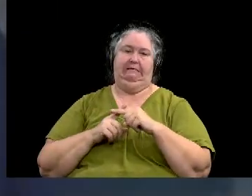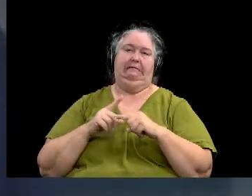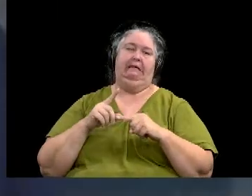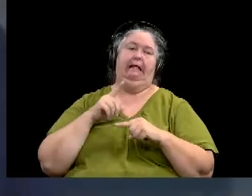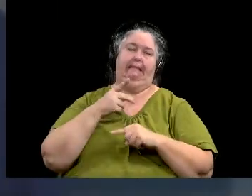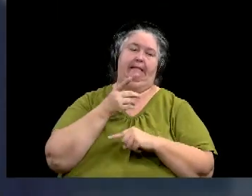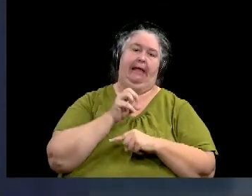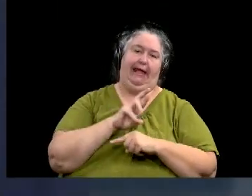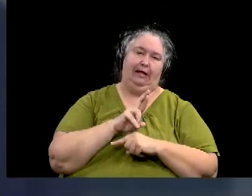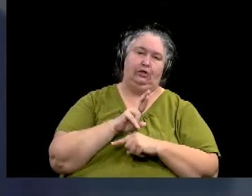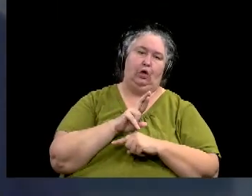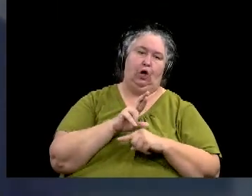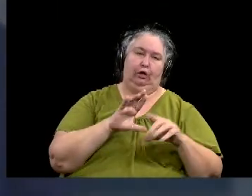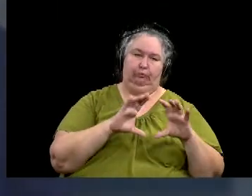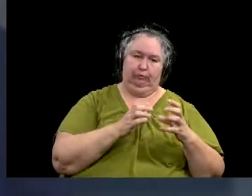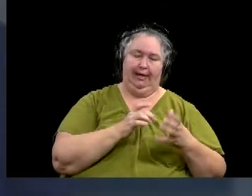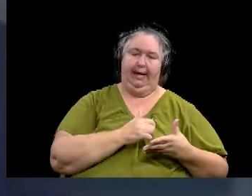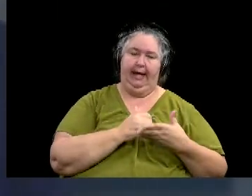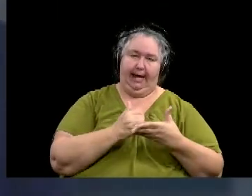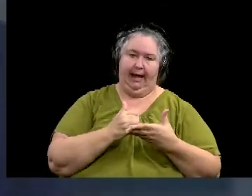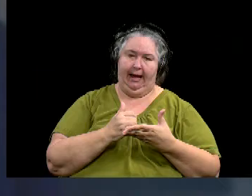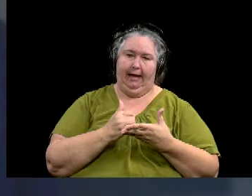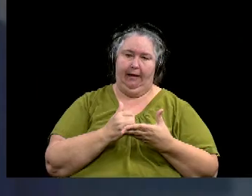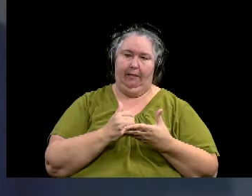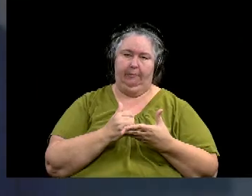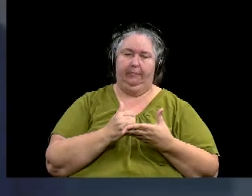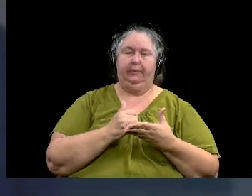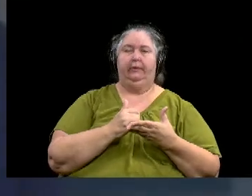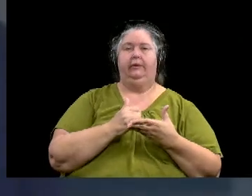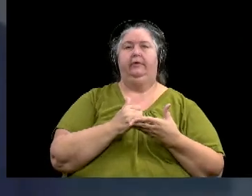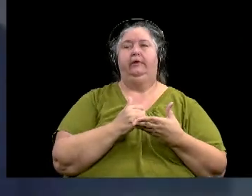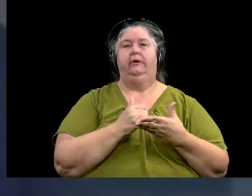supplement the efforts of contact tracing to try to prevent